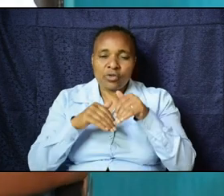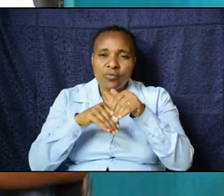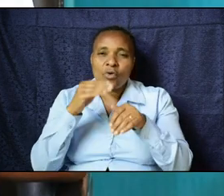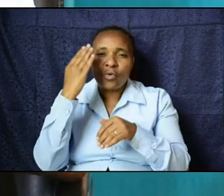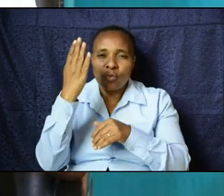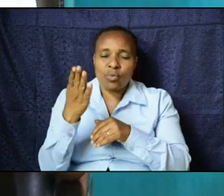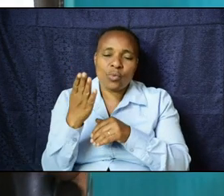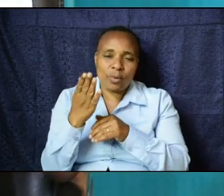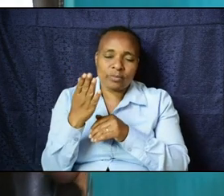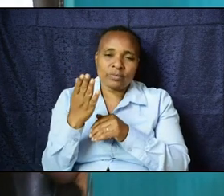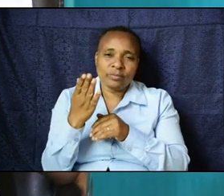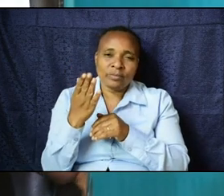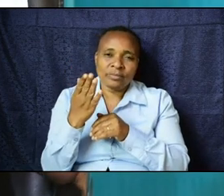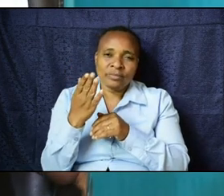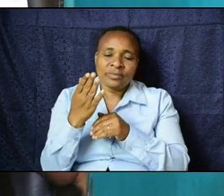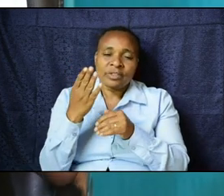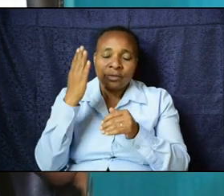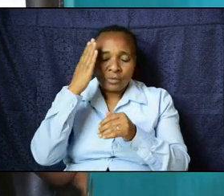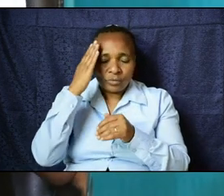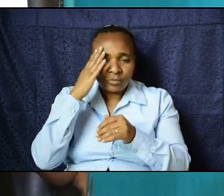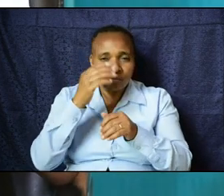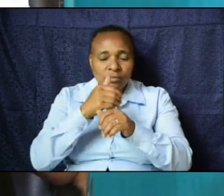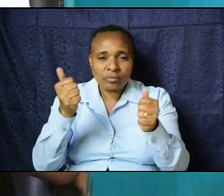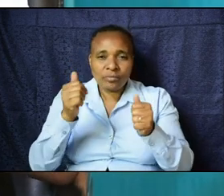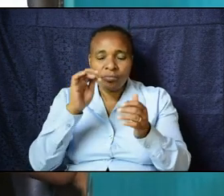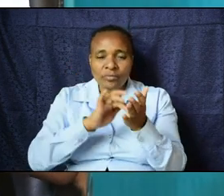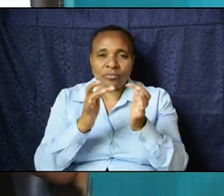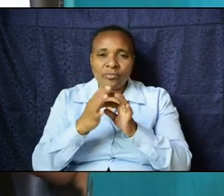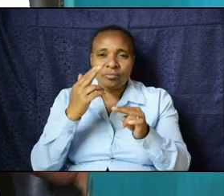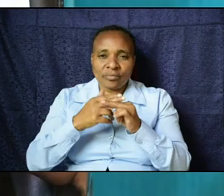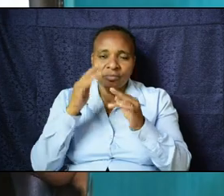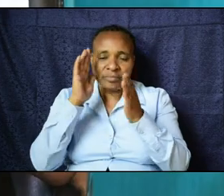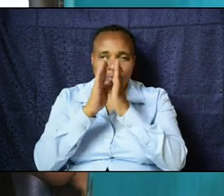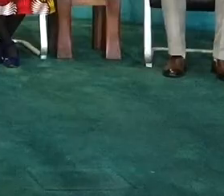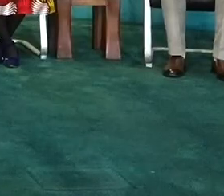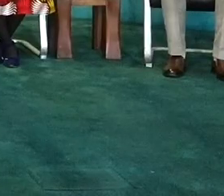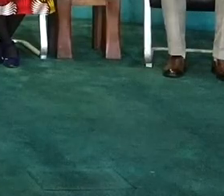you, that you may be known. In Jesus' name we pray and